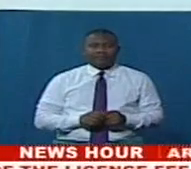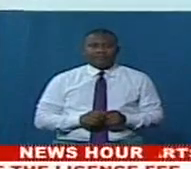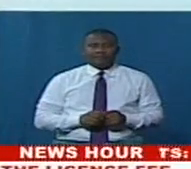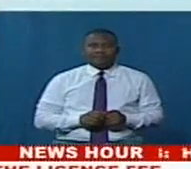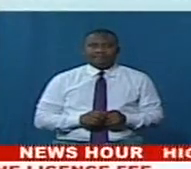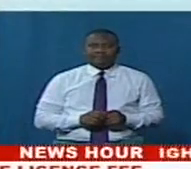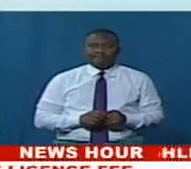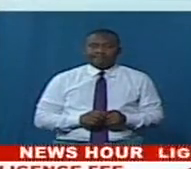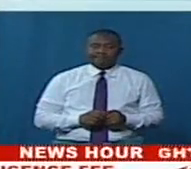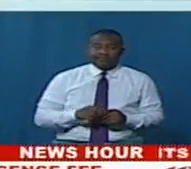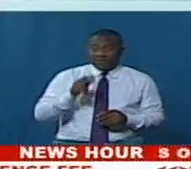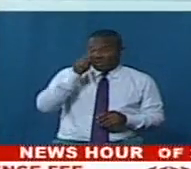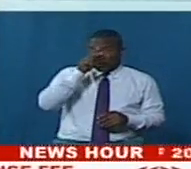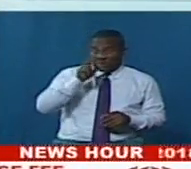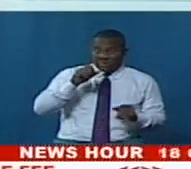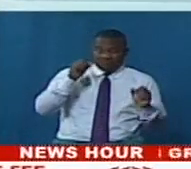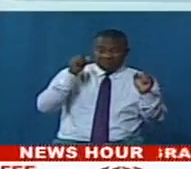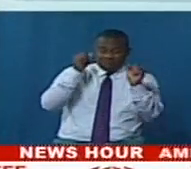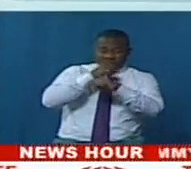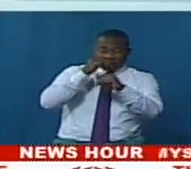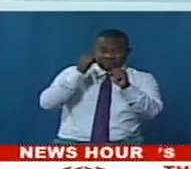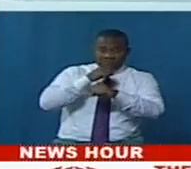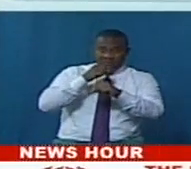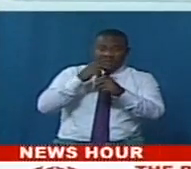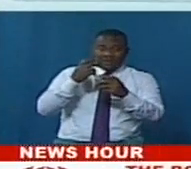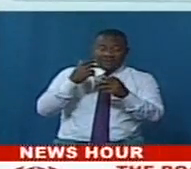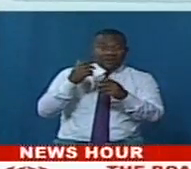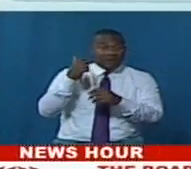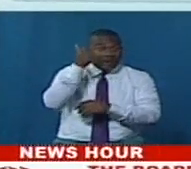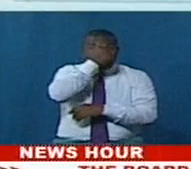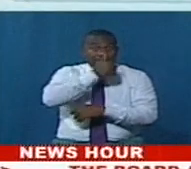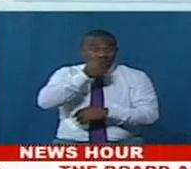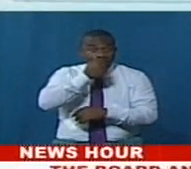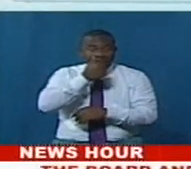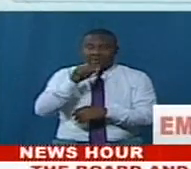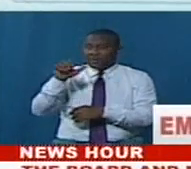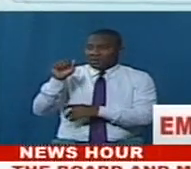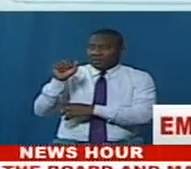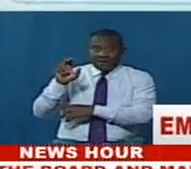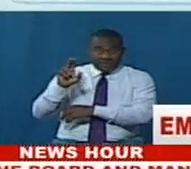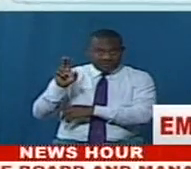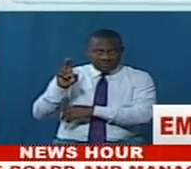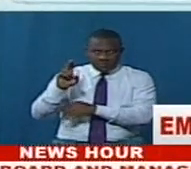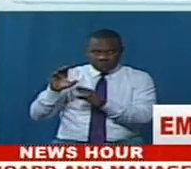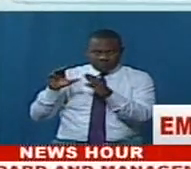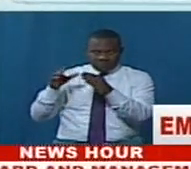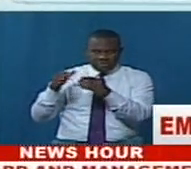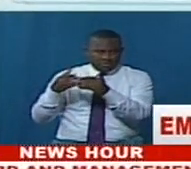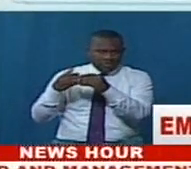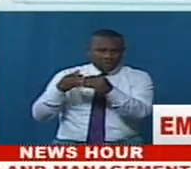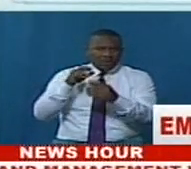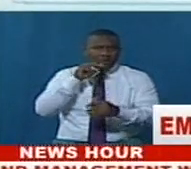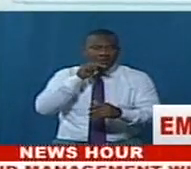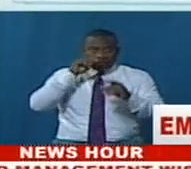In the deepening fight against corruption on the continent, the African Union has empowered a group led by Nigerian President General Muhammadu